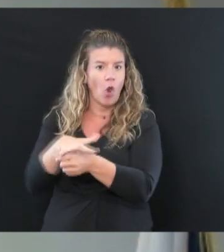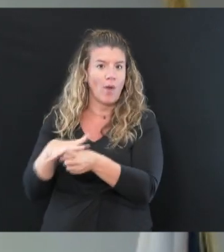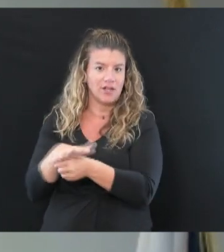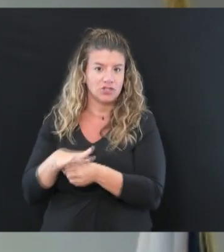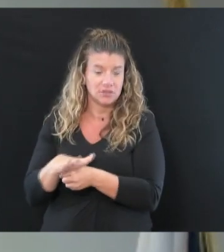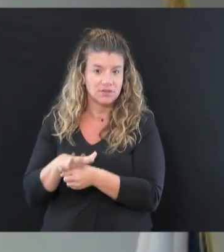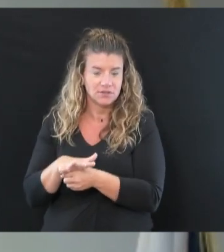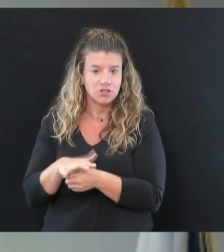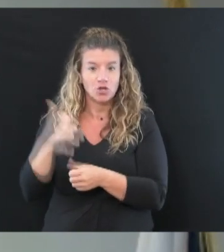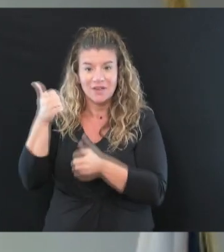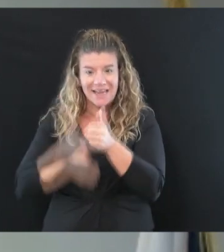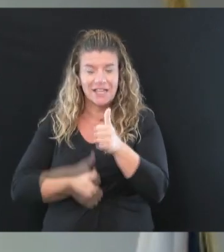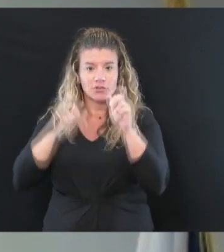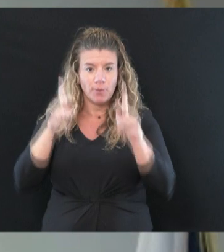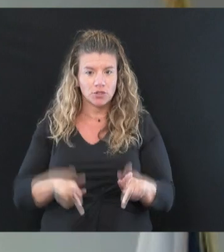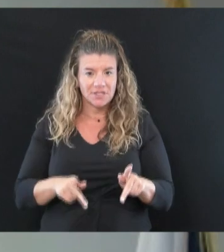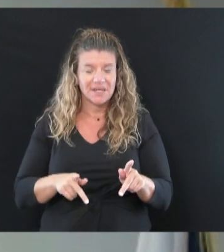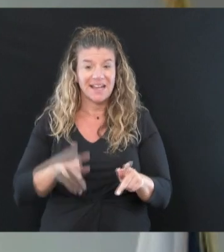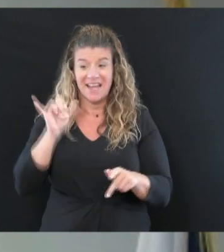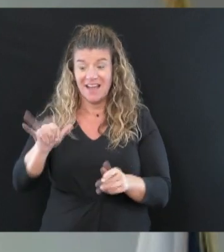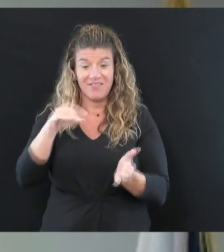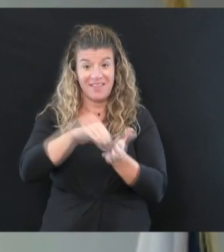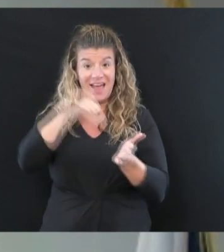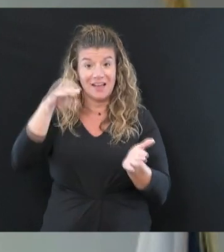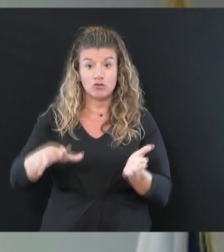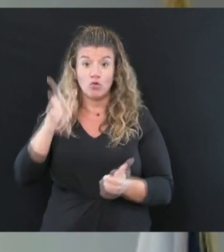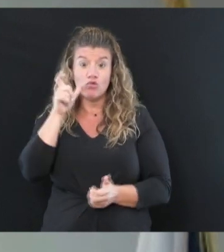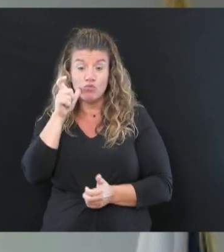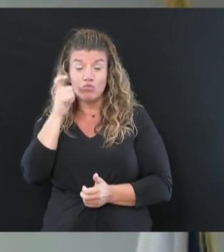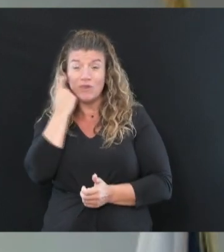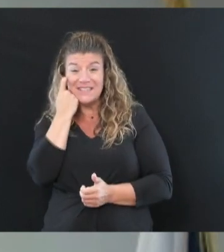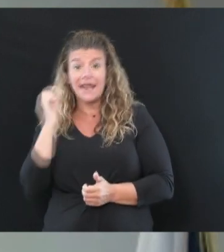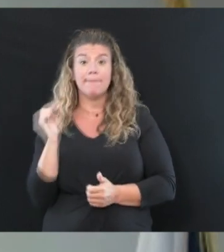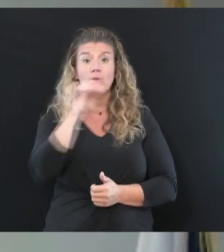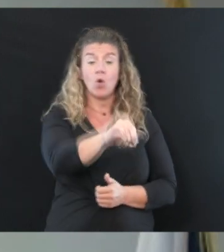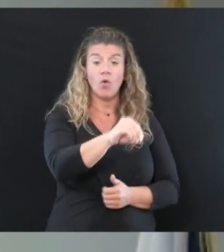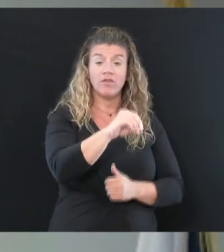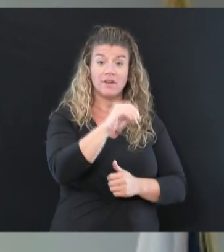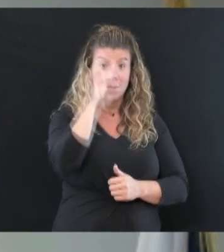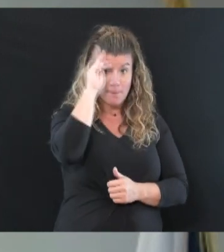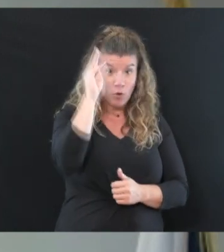if the student just moved back into Morgantown, they